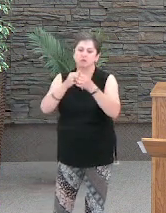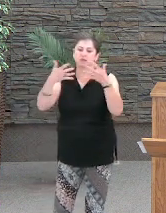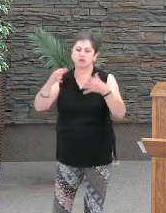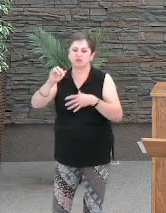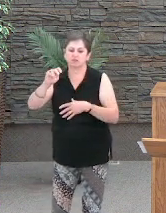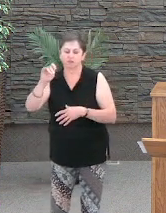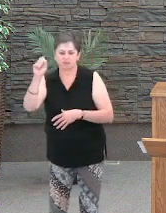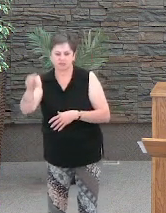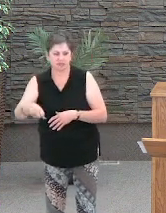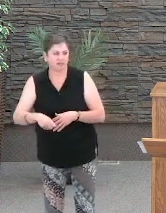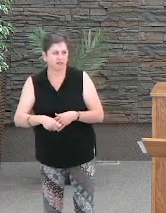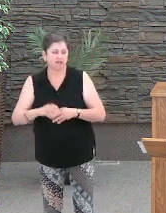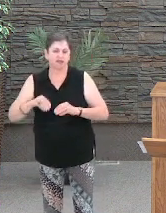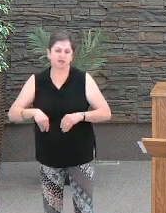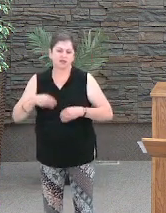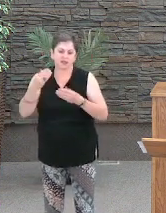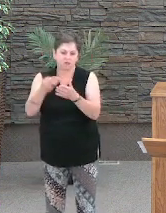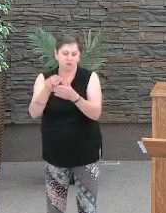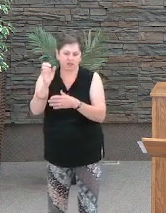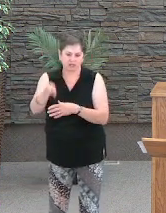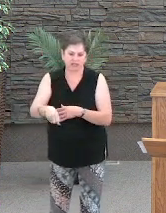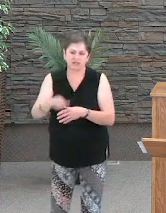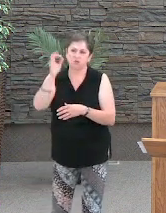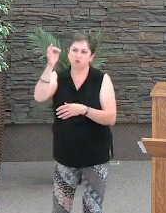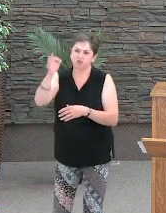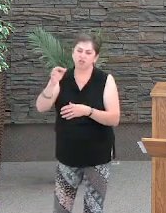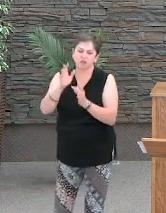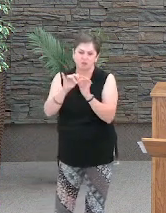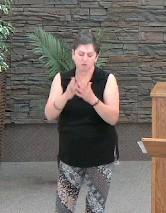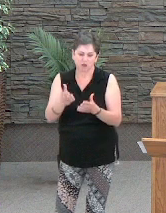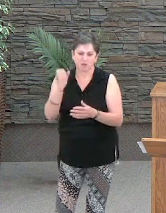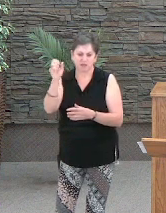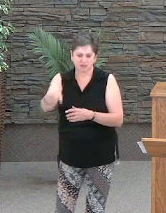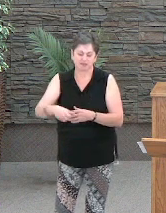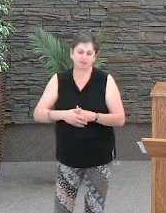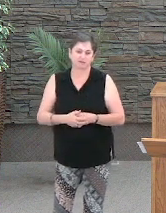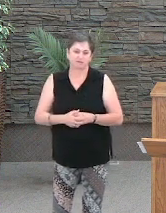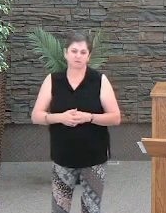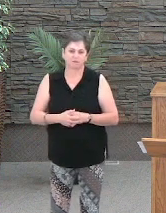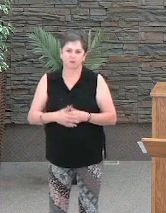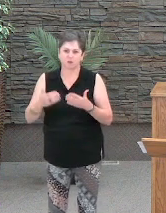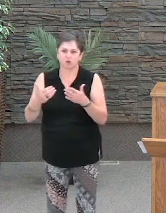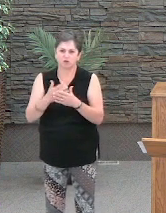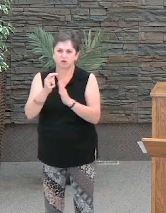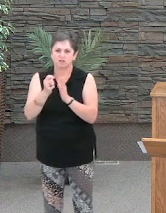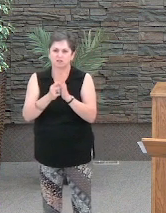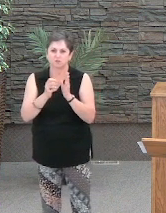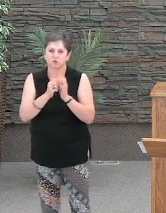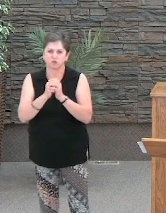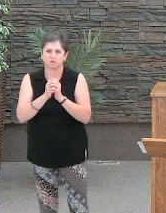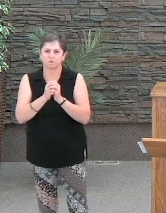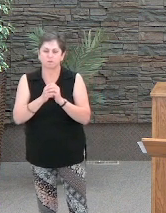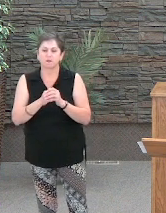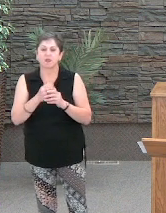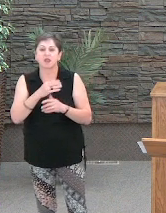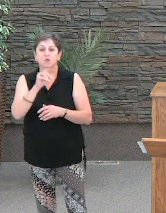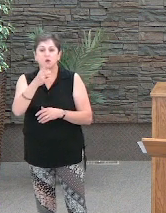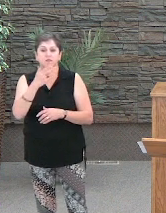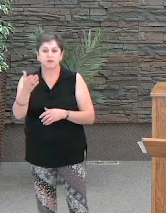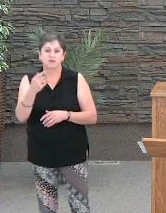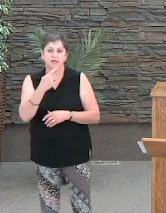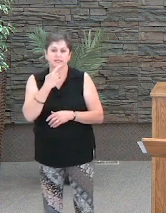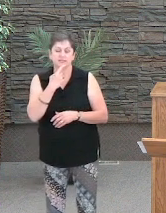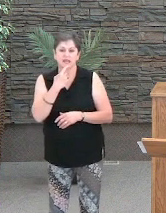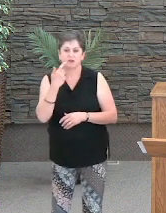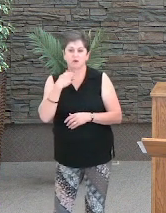instruments, yes. Giving, yes. Preaching the Bible, yes. New Testament worship. And one of the things they say